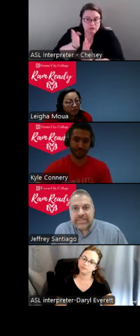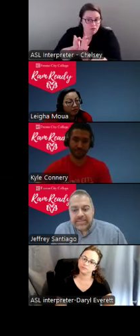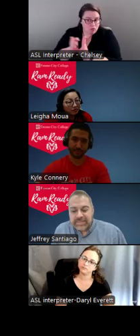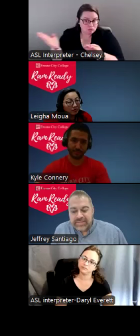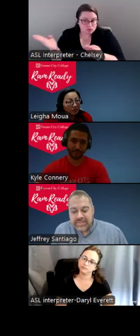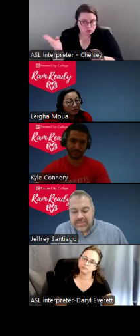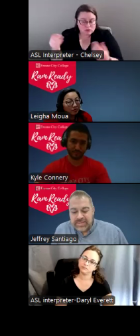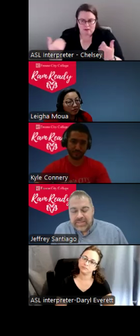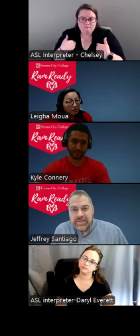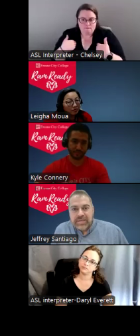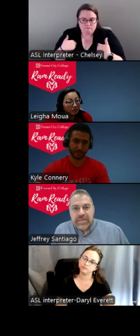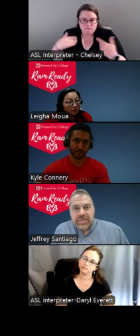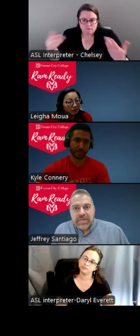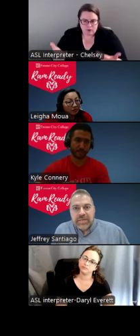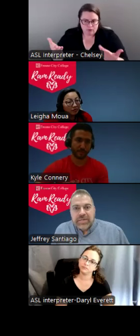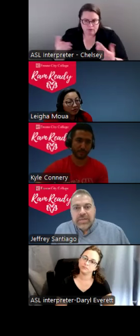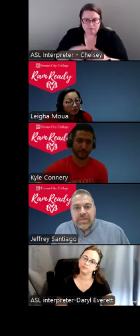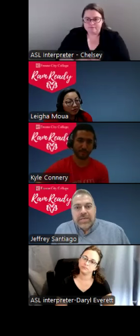Next.